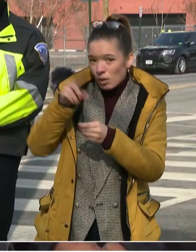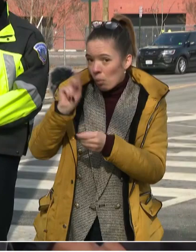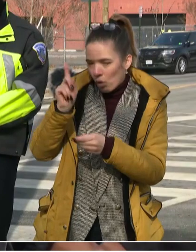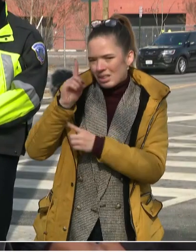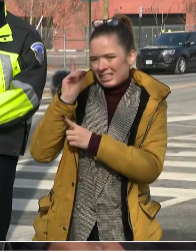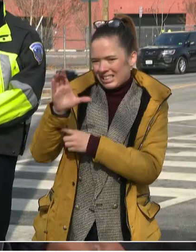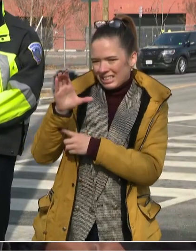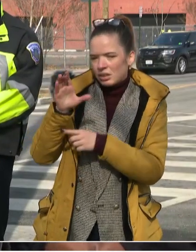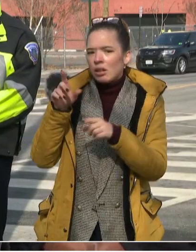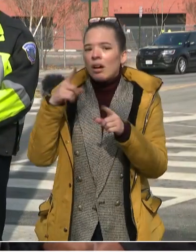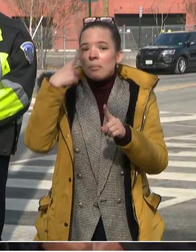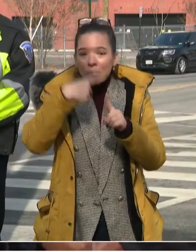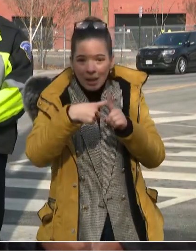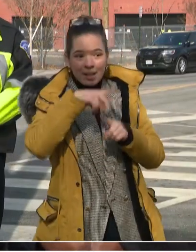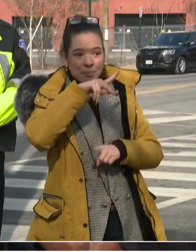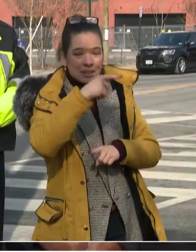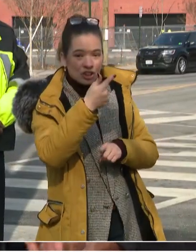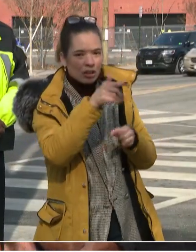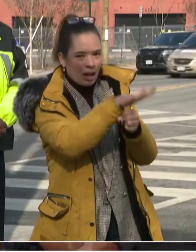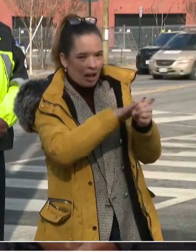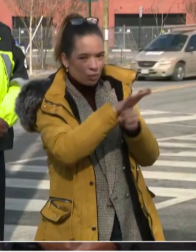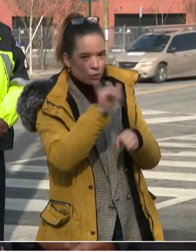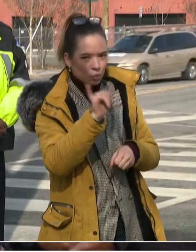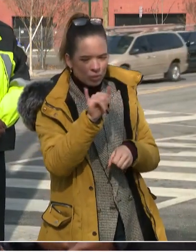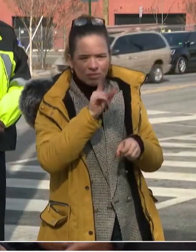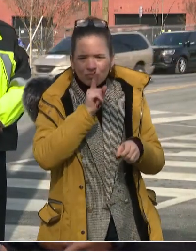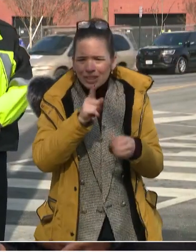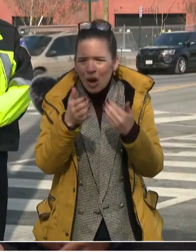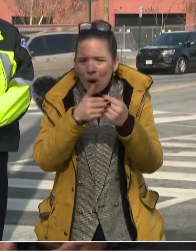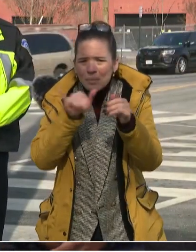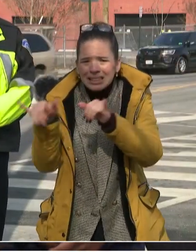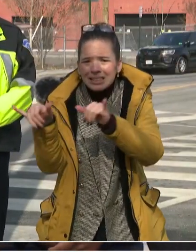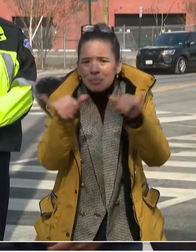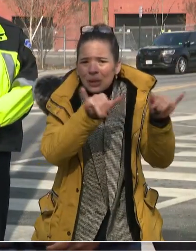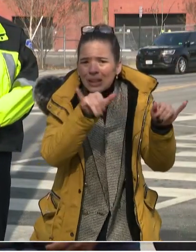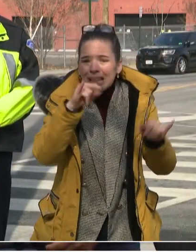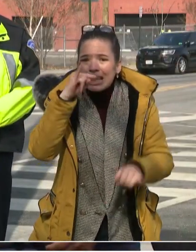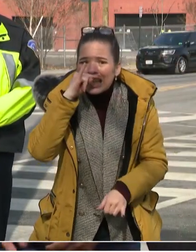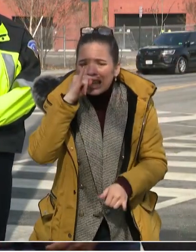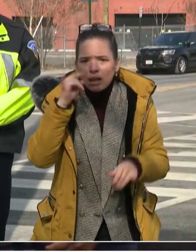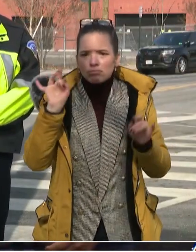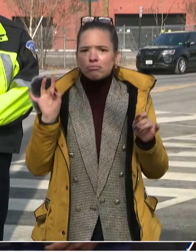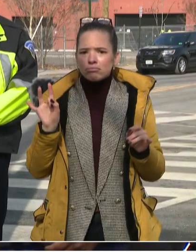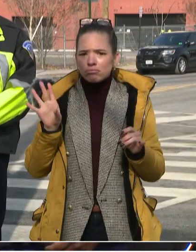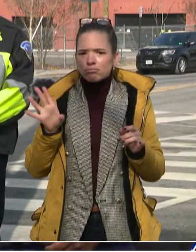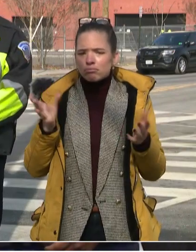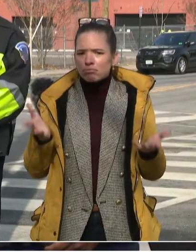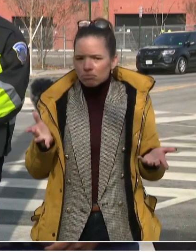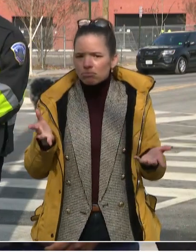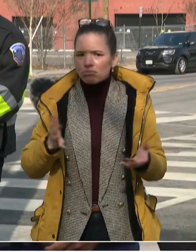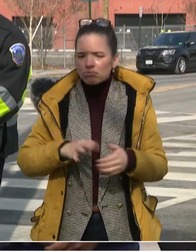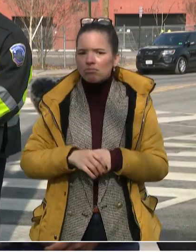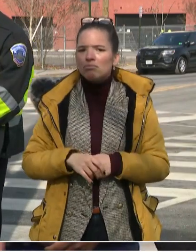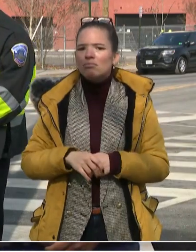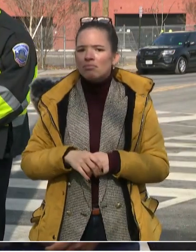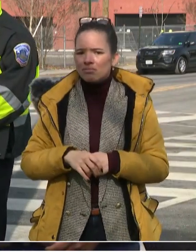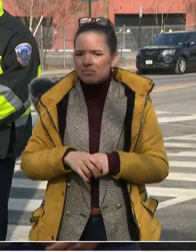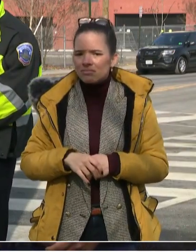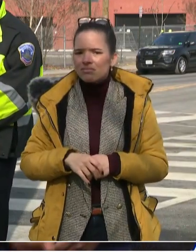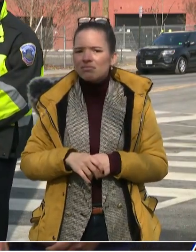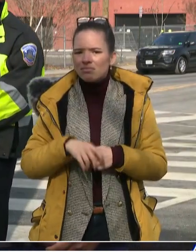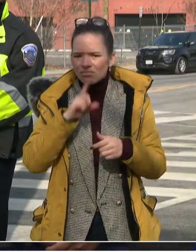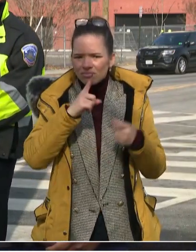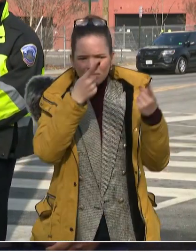being arrested in Prince George's County, it's the same kids. It's the same kids, but you can't go